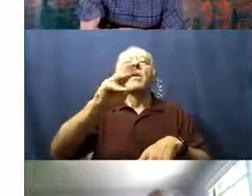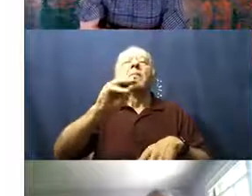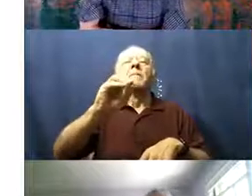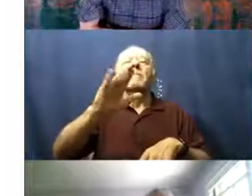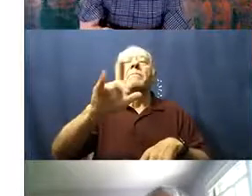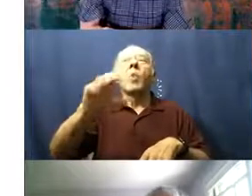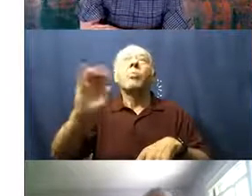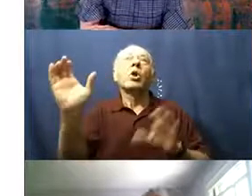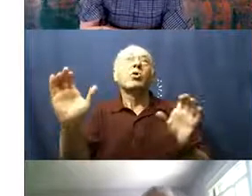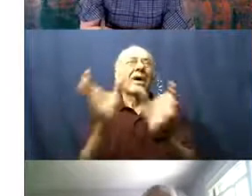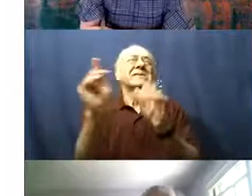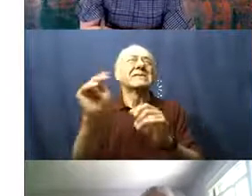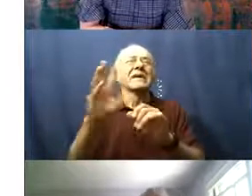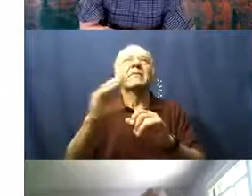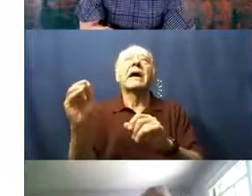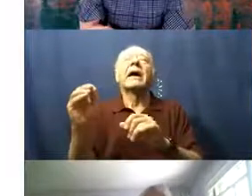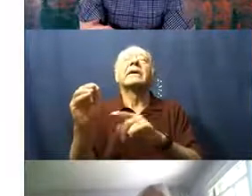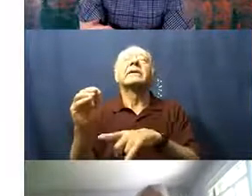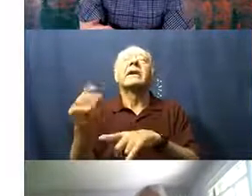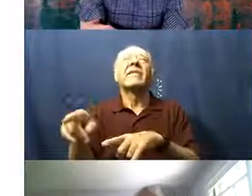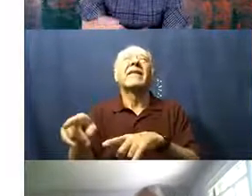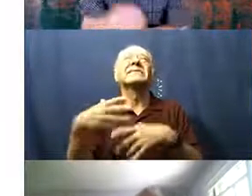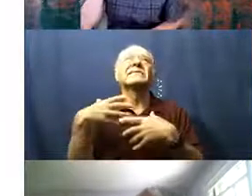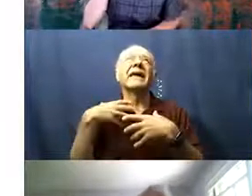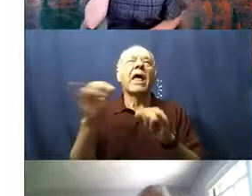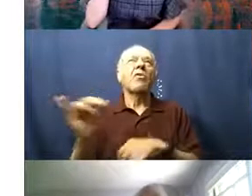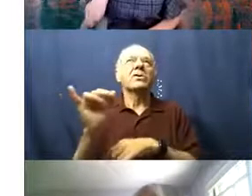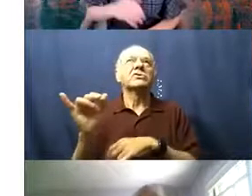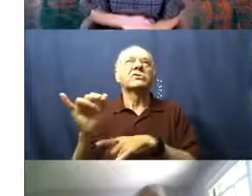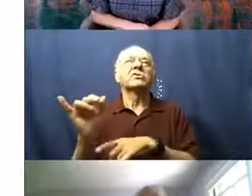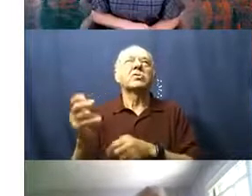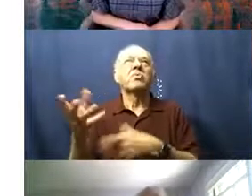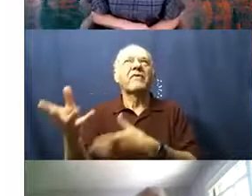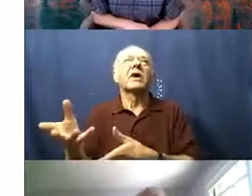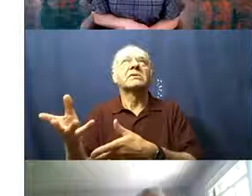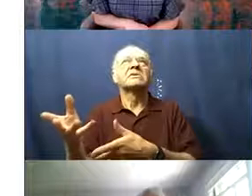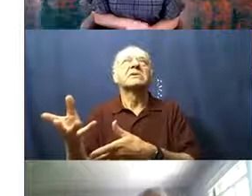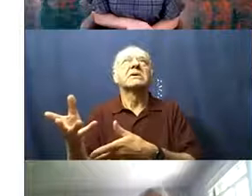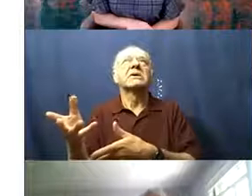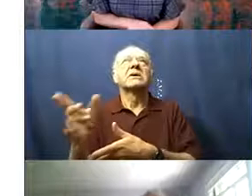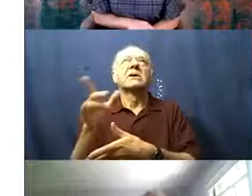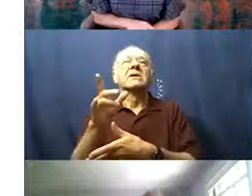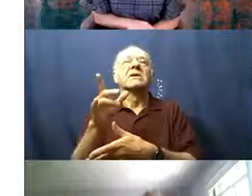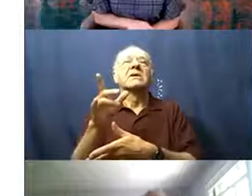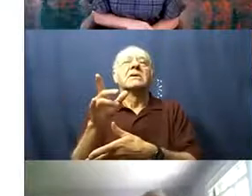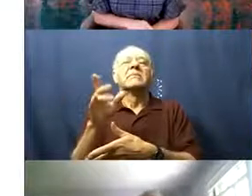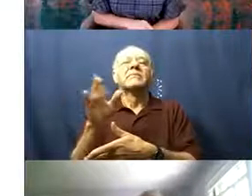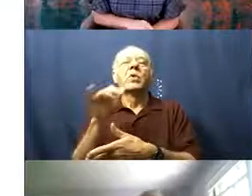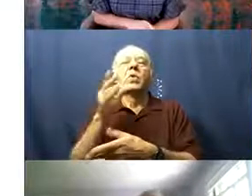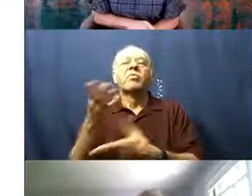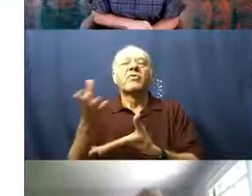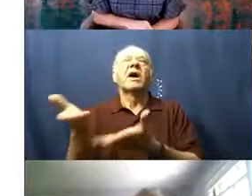care organizations are essentially health insurance providers that provide